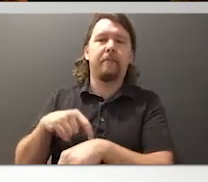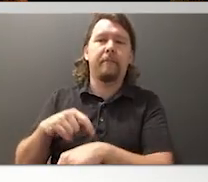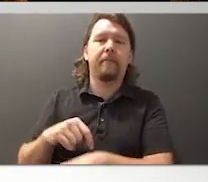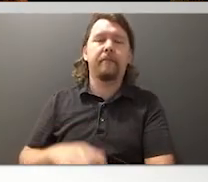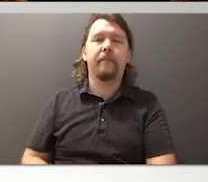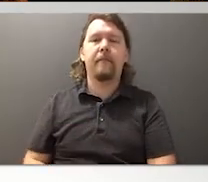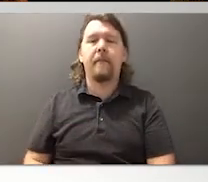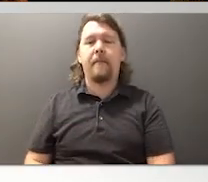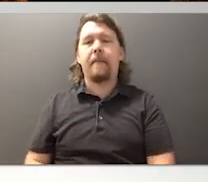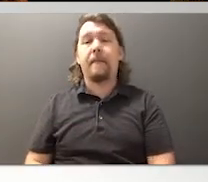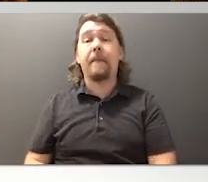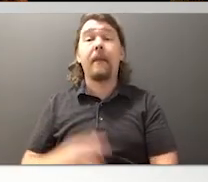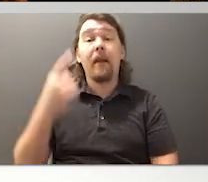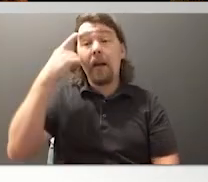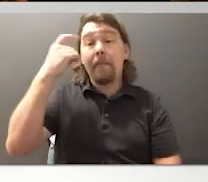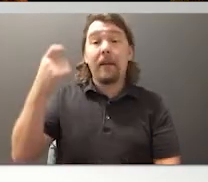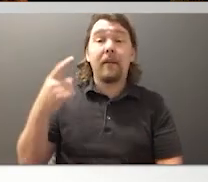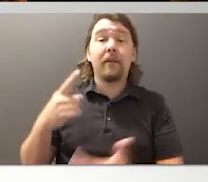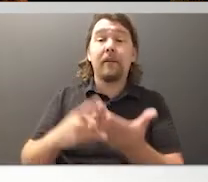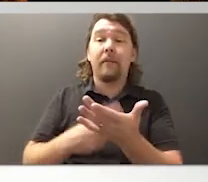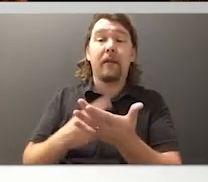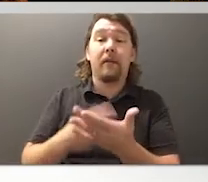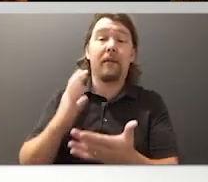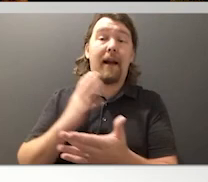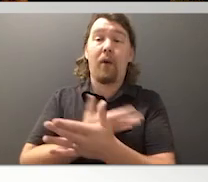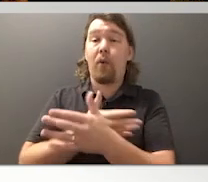and then decide at that time.